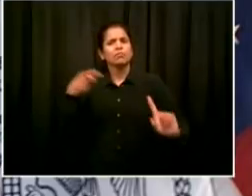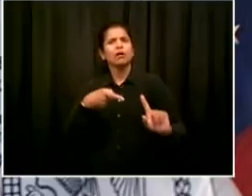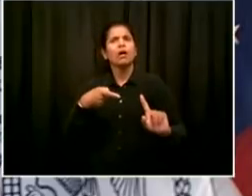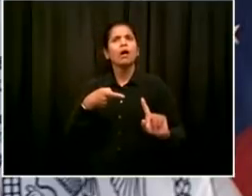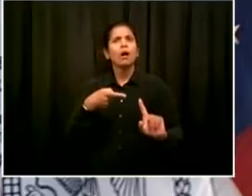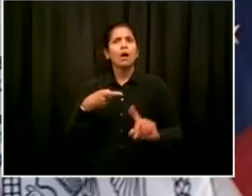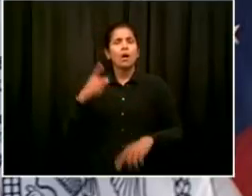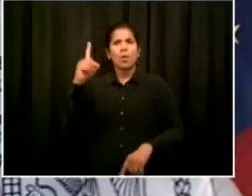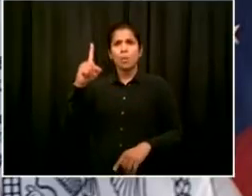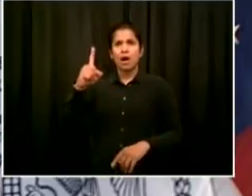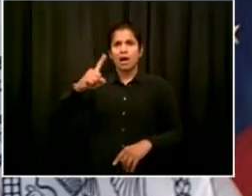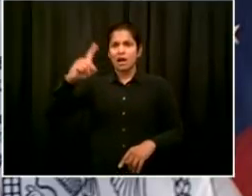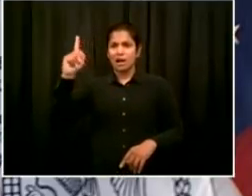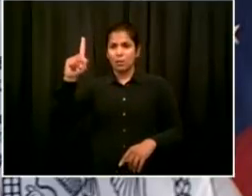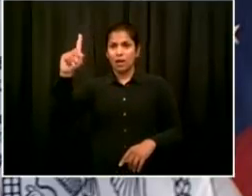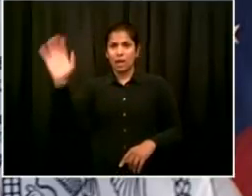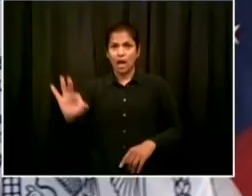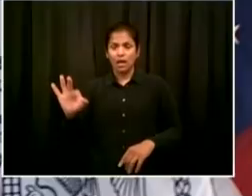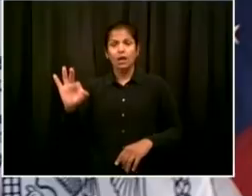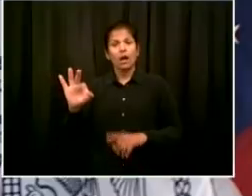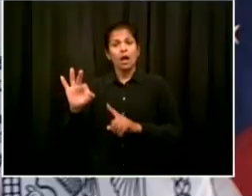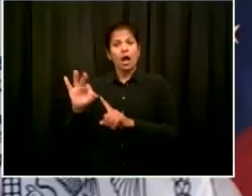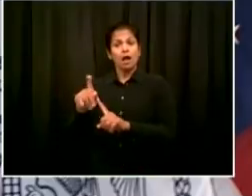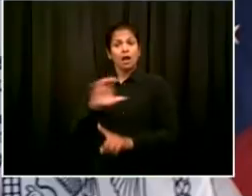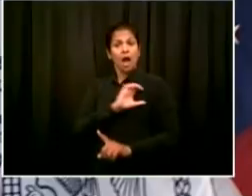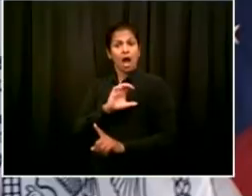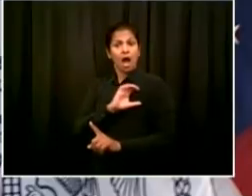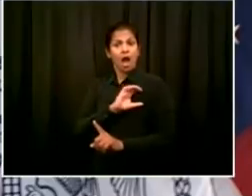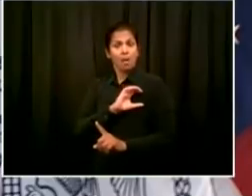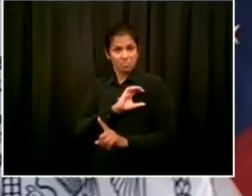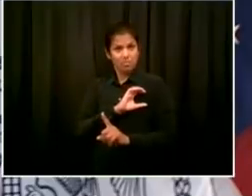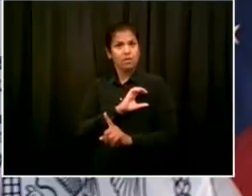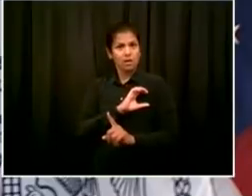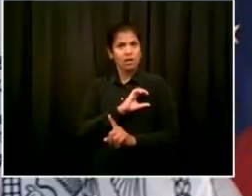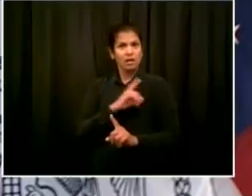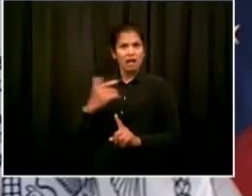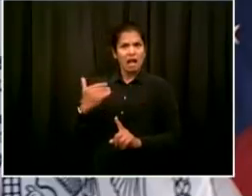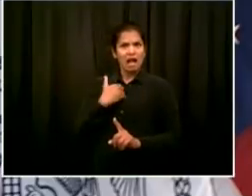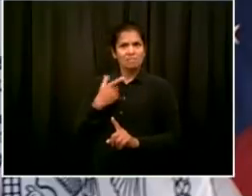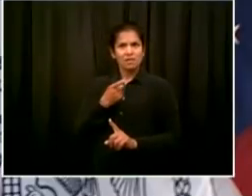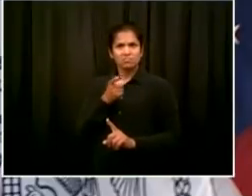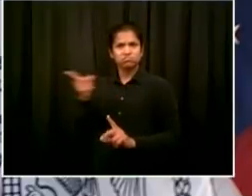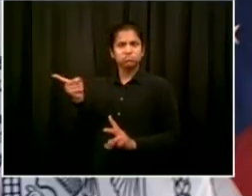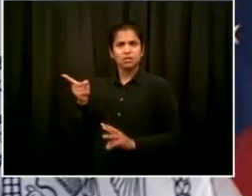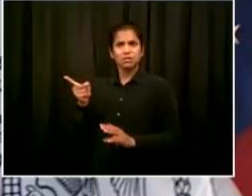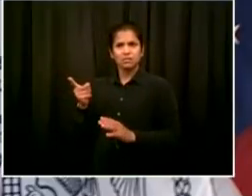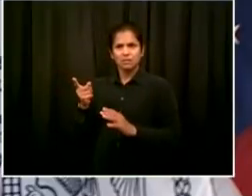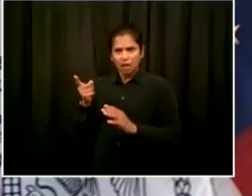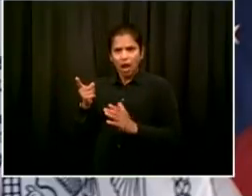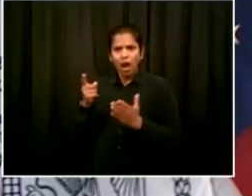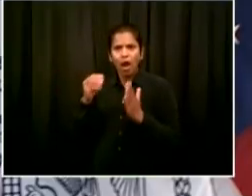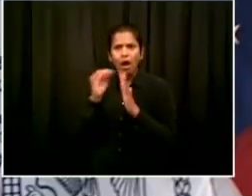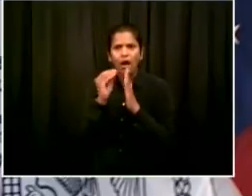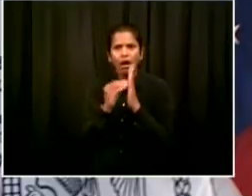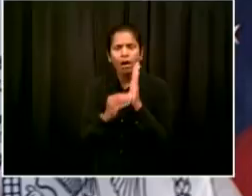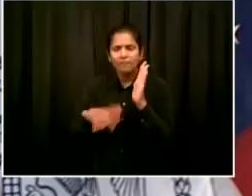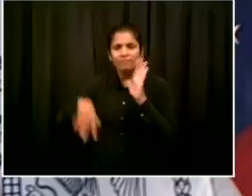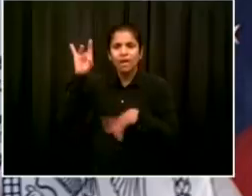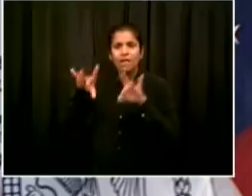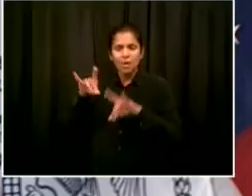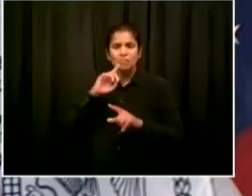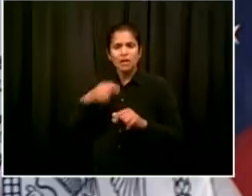serving on the force has a documented record of misconduct. And there's 7 or 8 officers who have